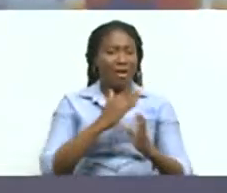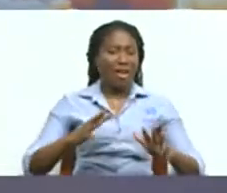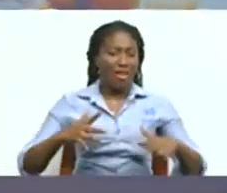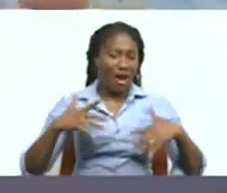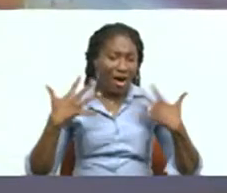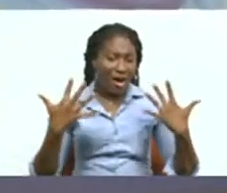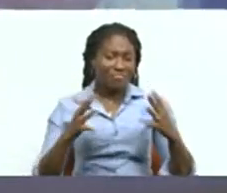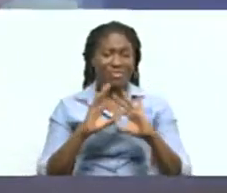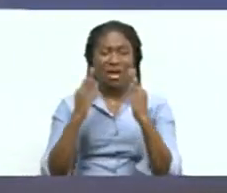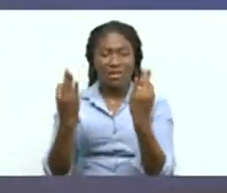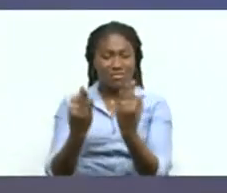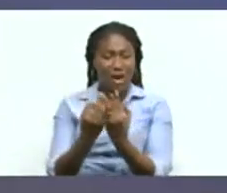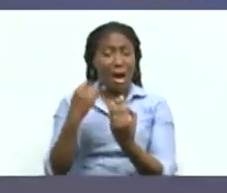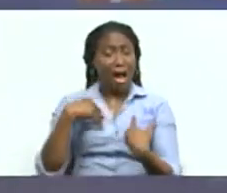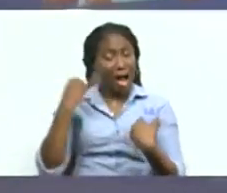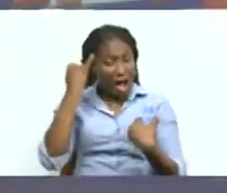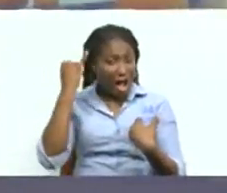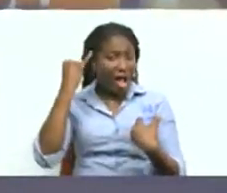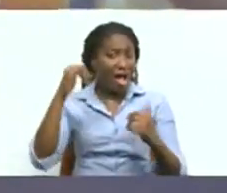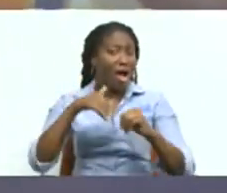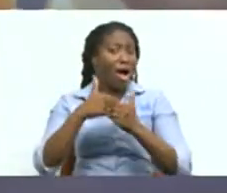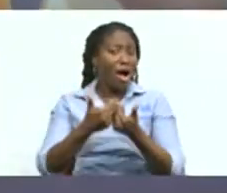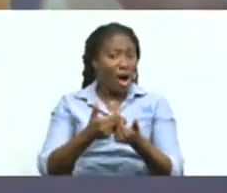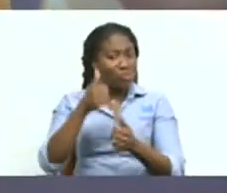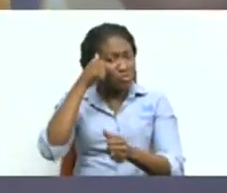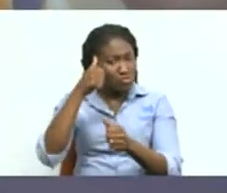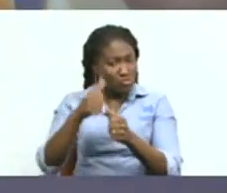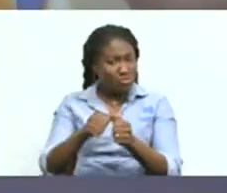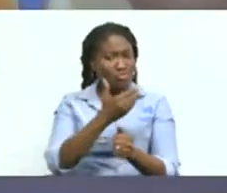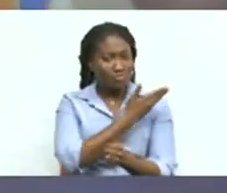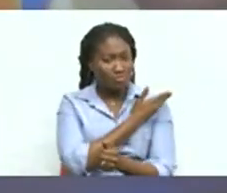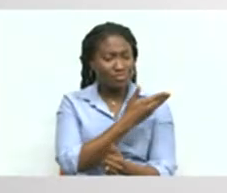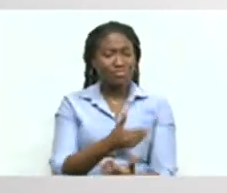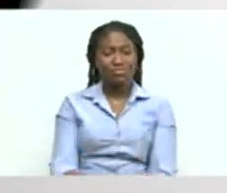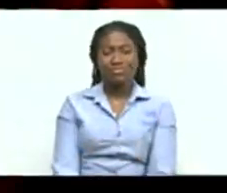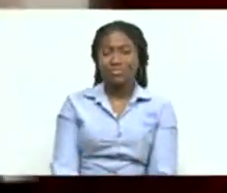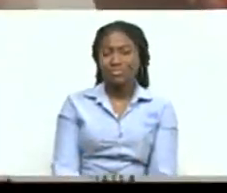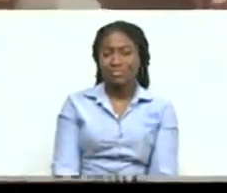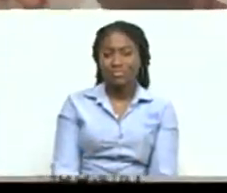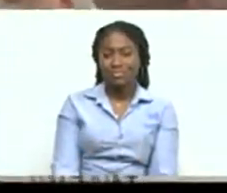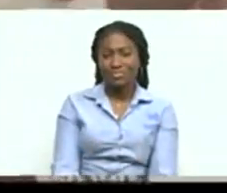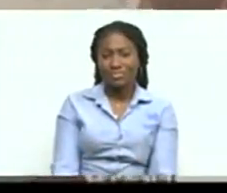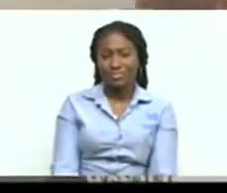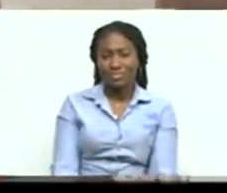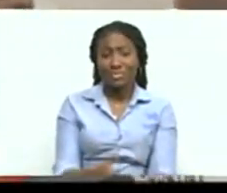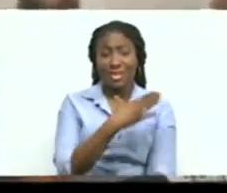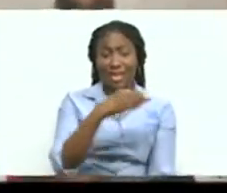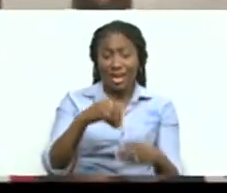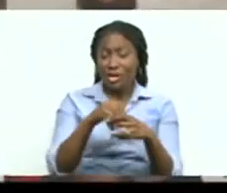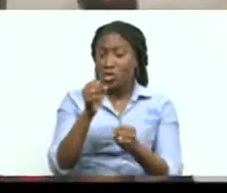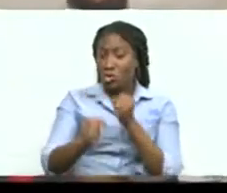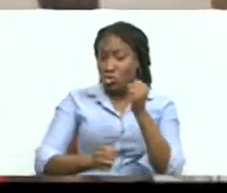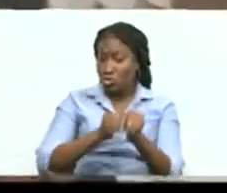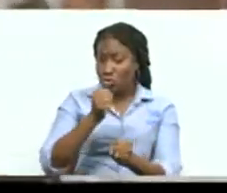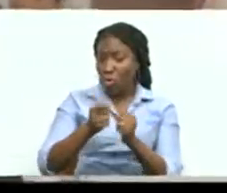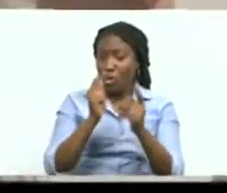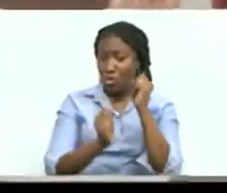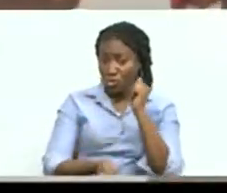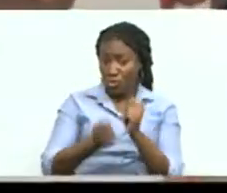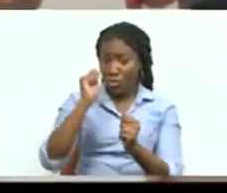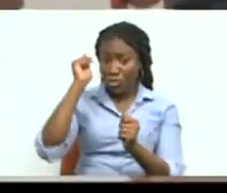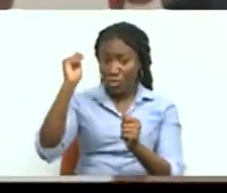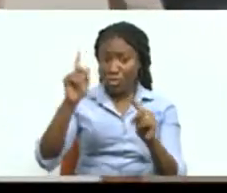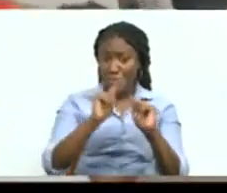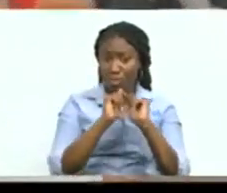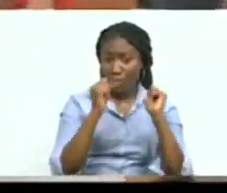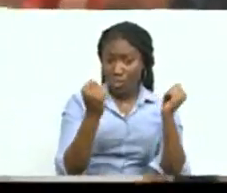contribution, relatives suggest the best way to honor Reginald Dumas. Coming up in sport, TNT's Calypso